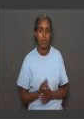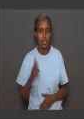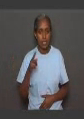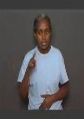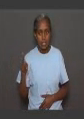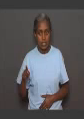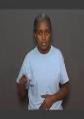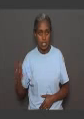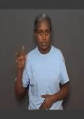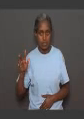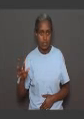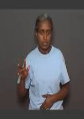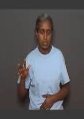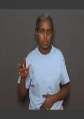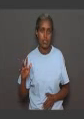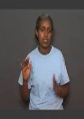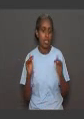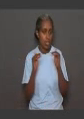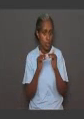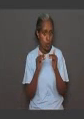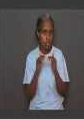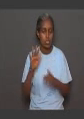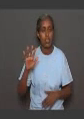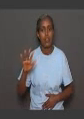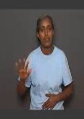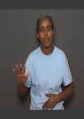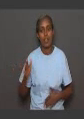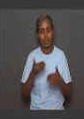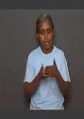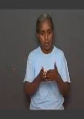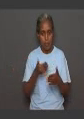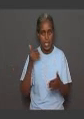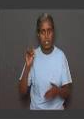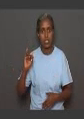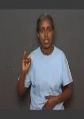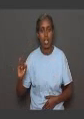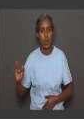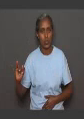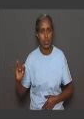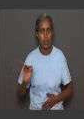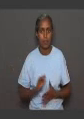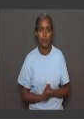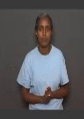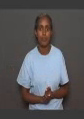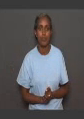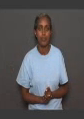Let Z3 equal 5 minus iota.